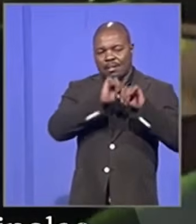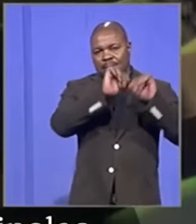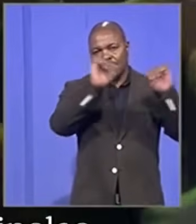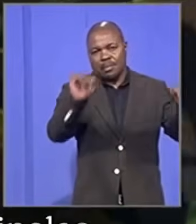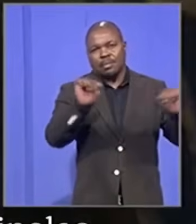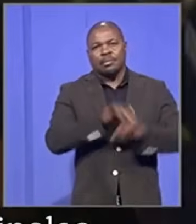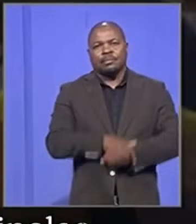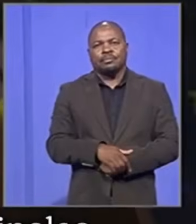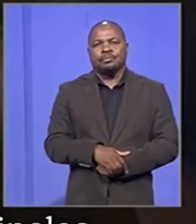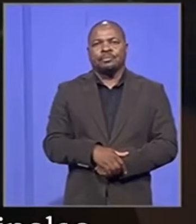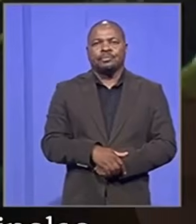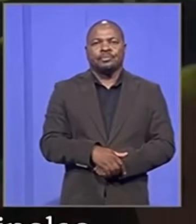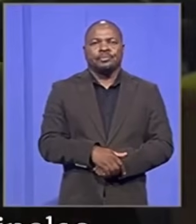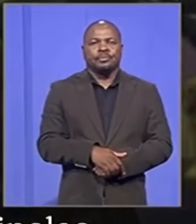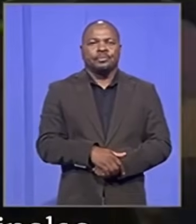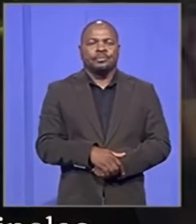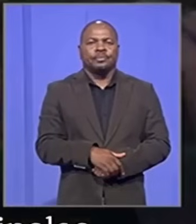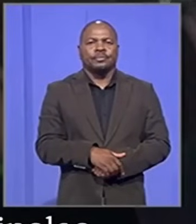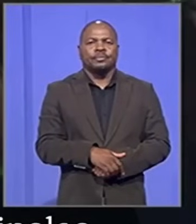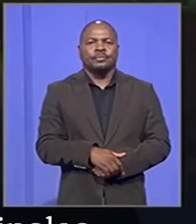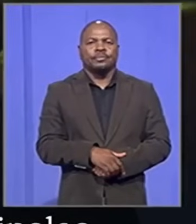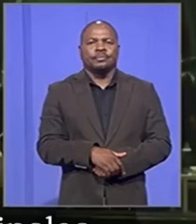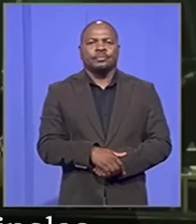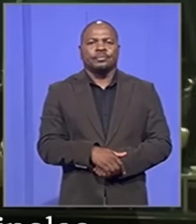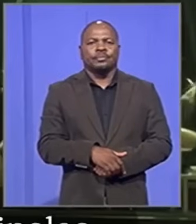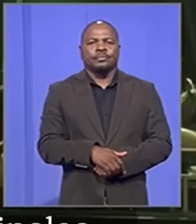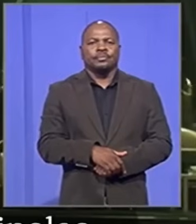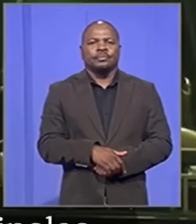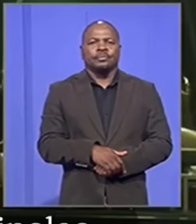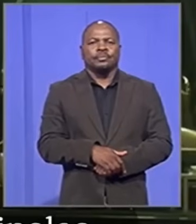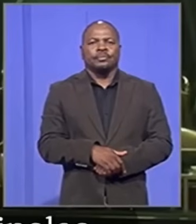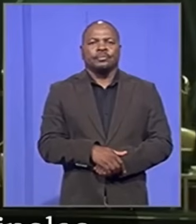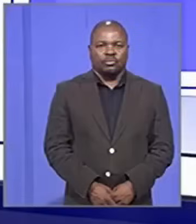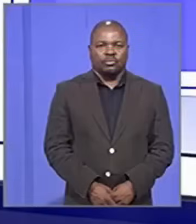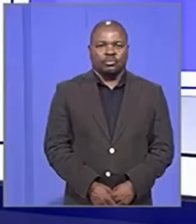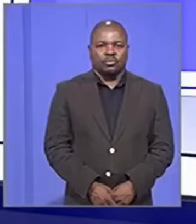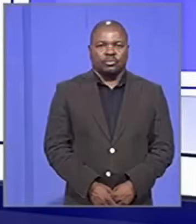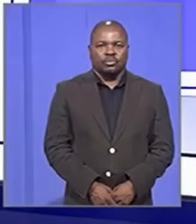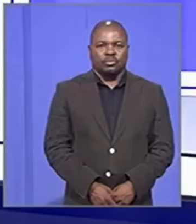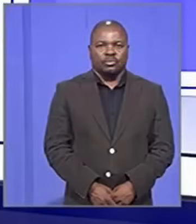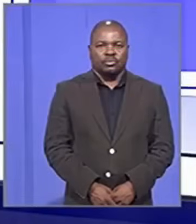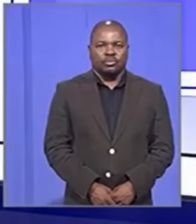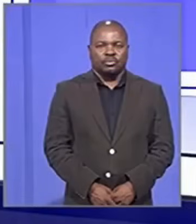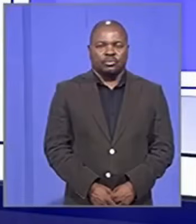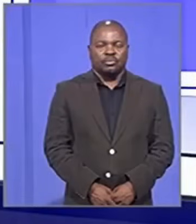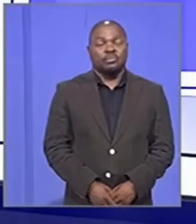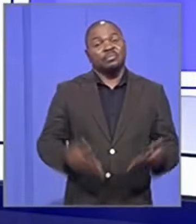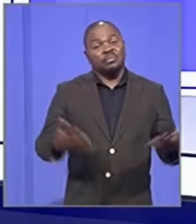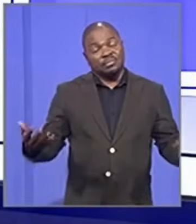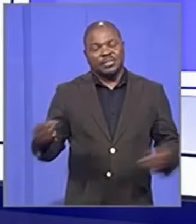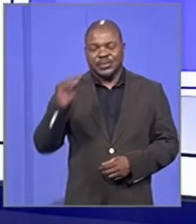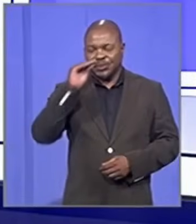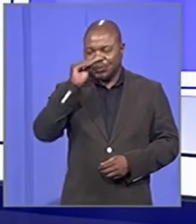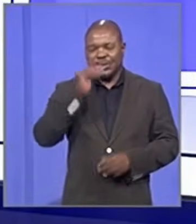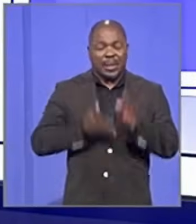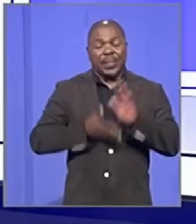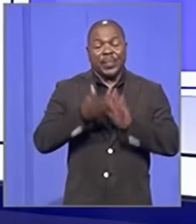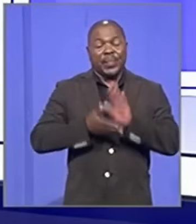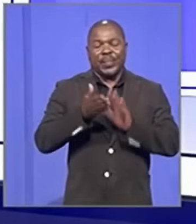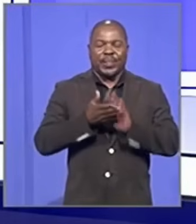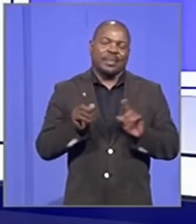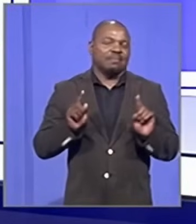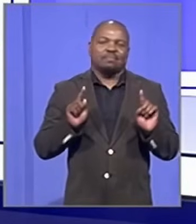Mokoena, SABC News, Kigali, Rwanda. ba gešo baswana ba tla re go e